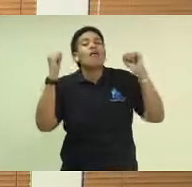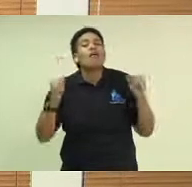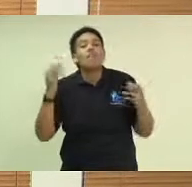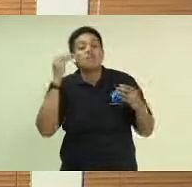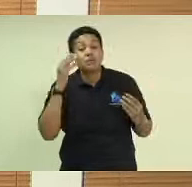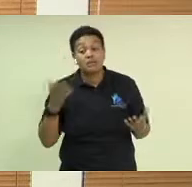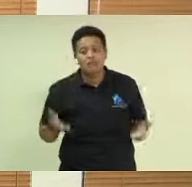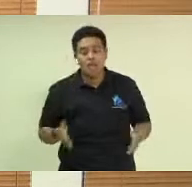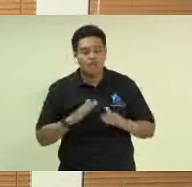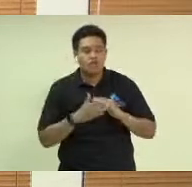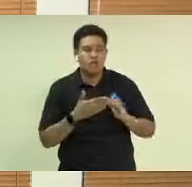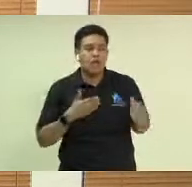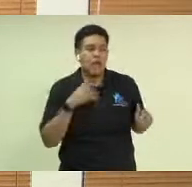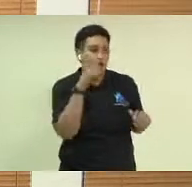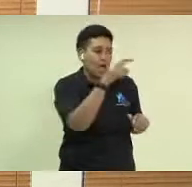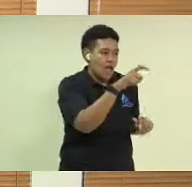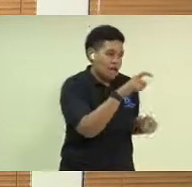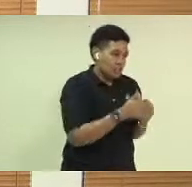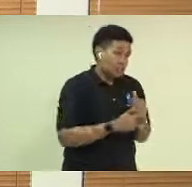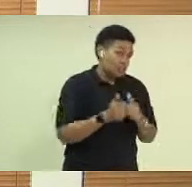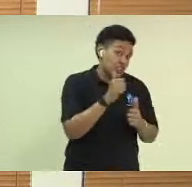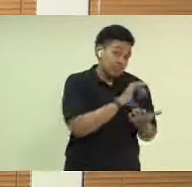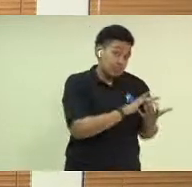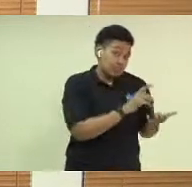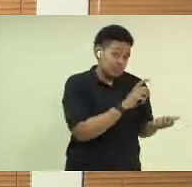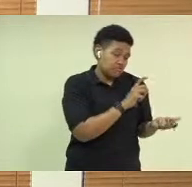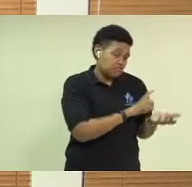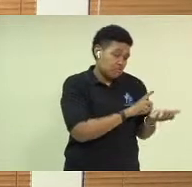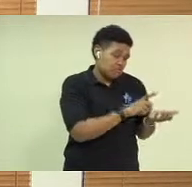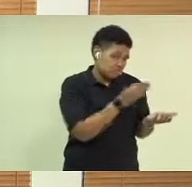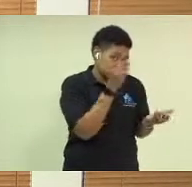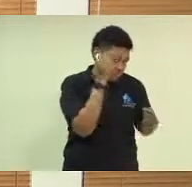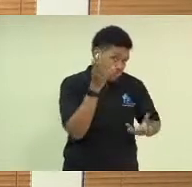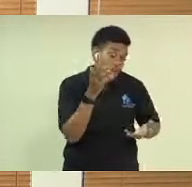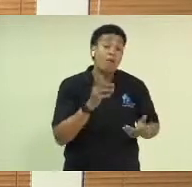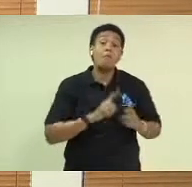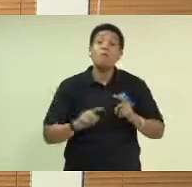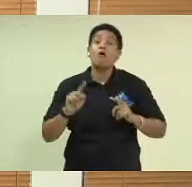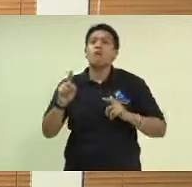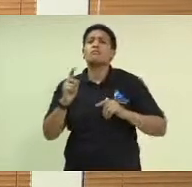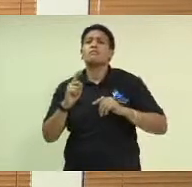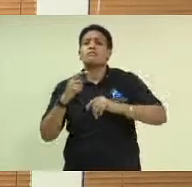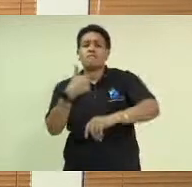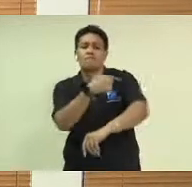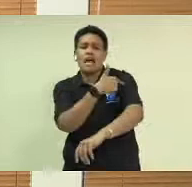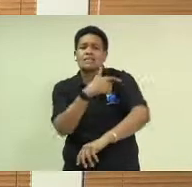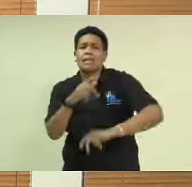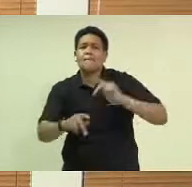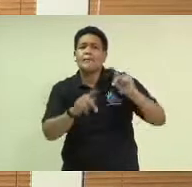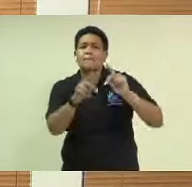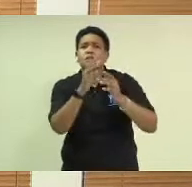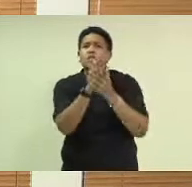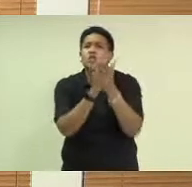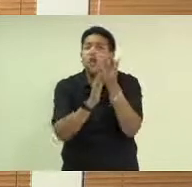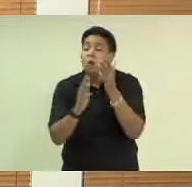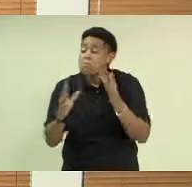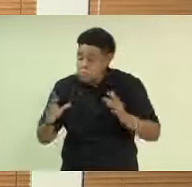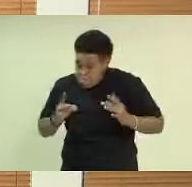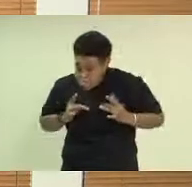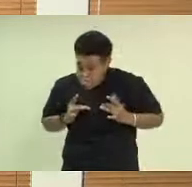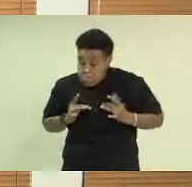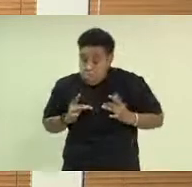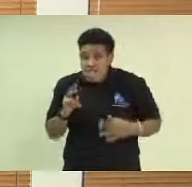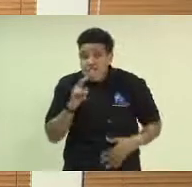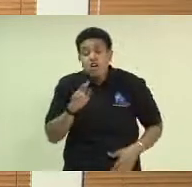data here. I'll ask the CMO to comment on that. Is that vaccinated persons, some have contracted the virus and have